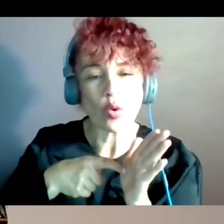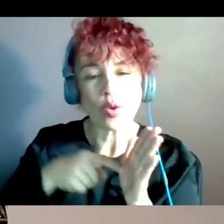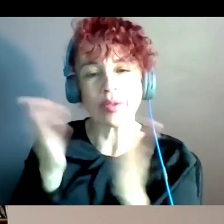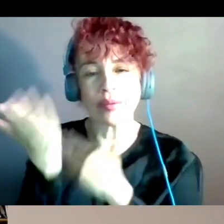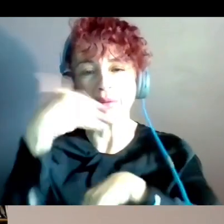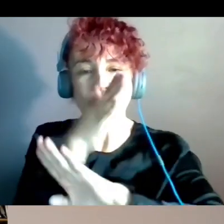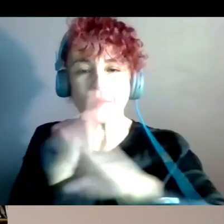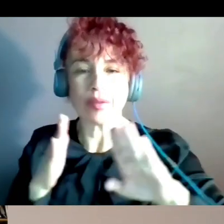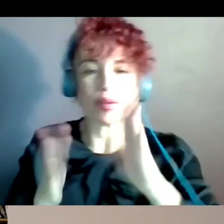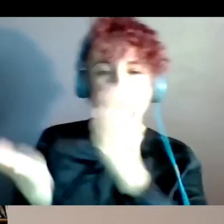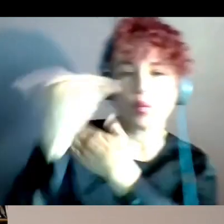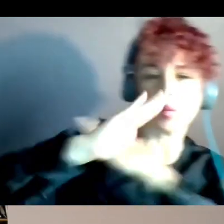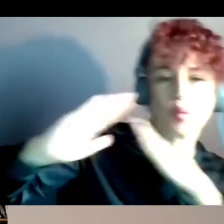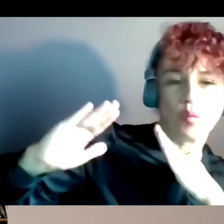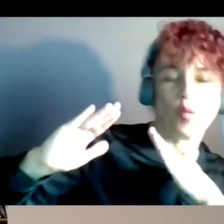Taekwondo is board breaking.